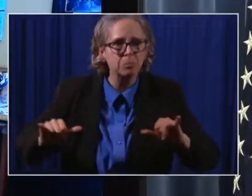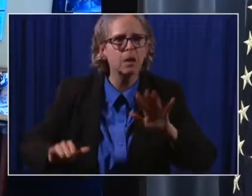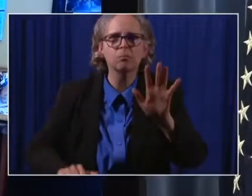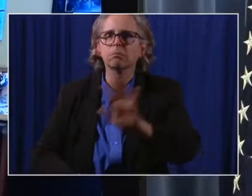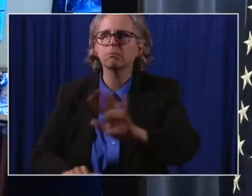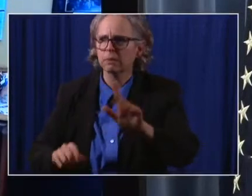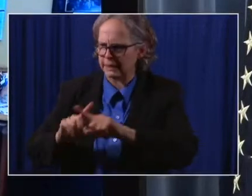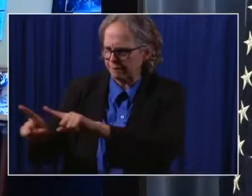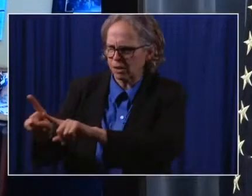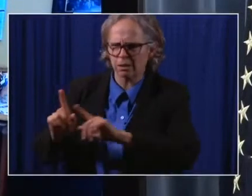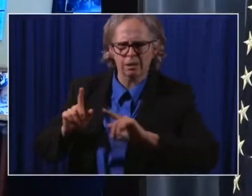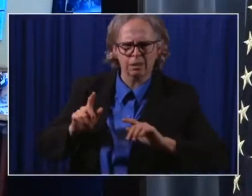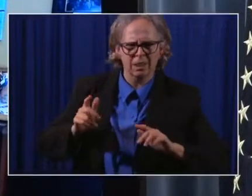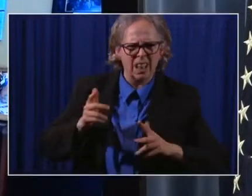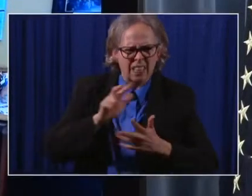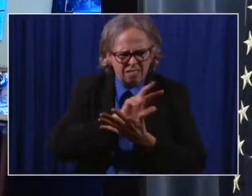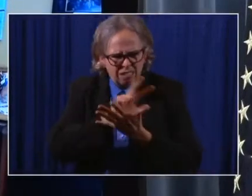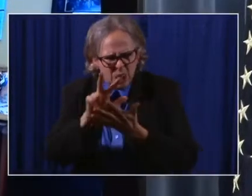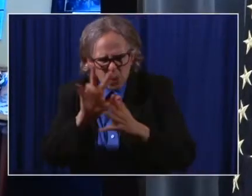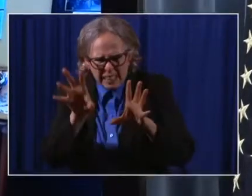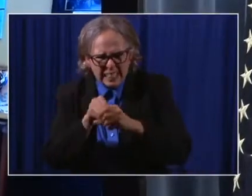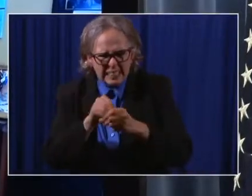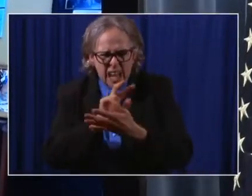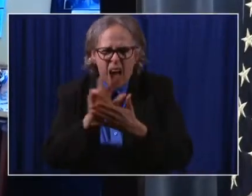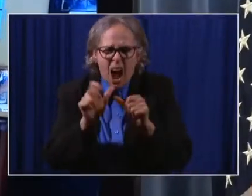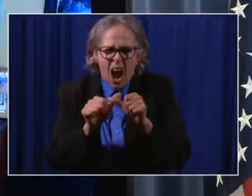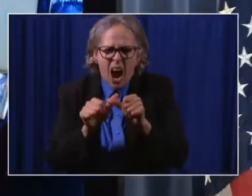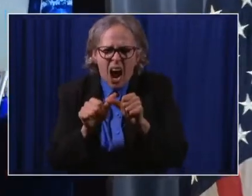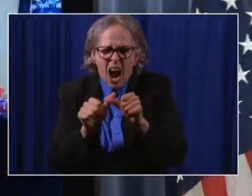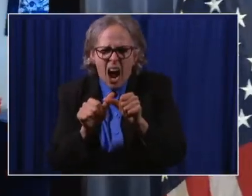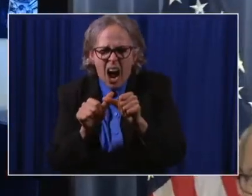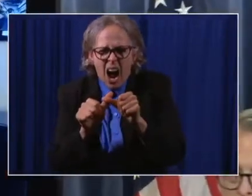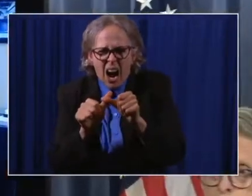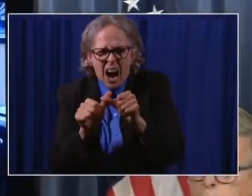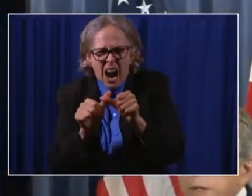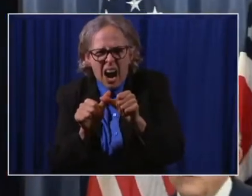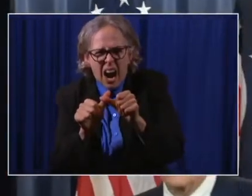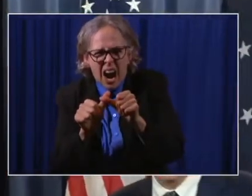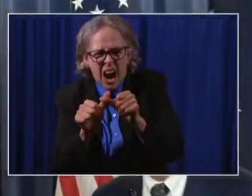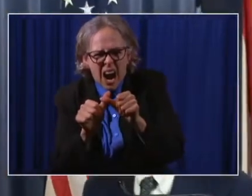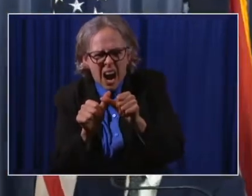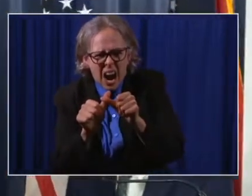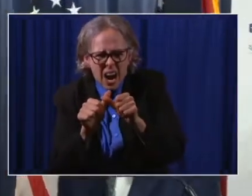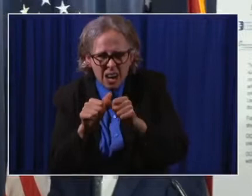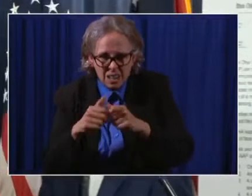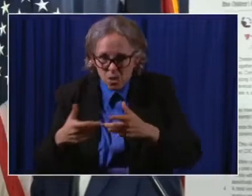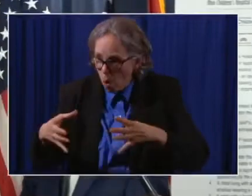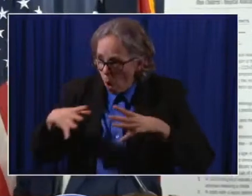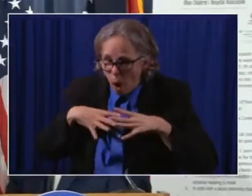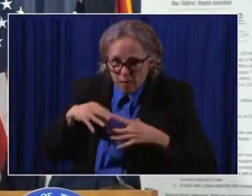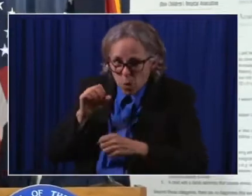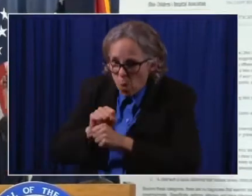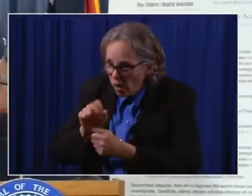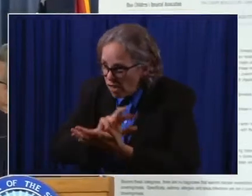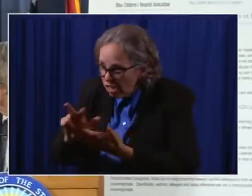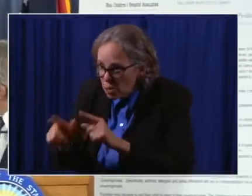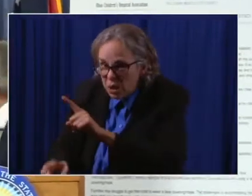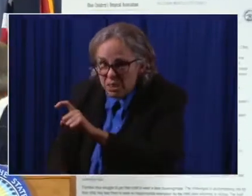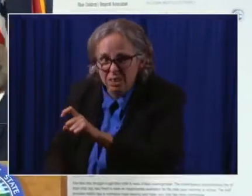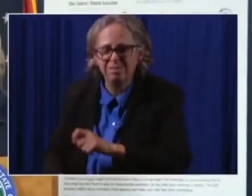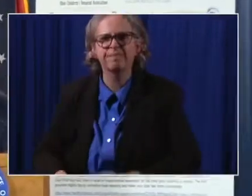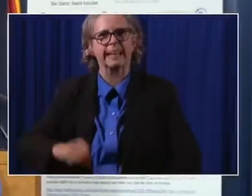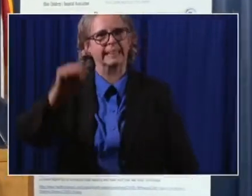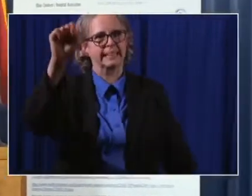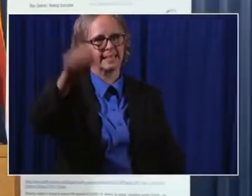over about 3 weeks. Wow. So you were off about 3 weeks? Is that how long? Or? Yes, sir. Yes,